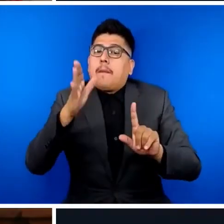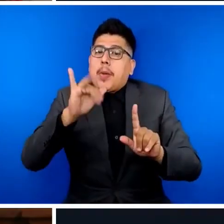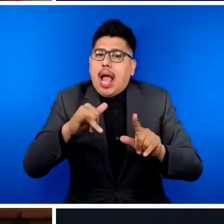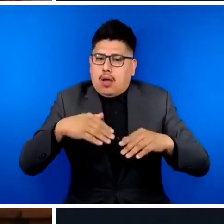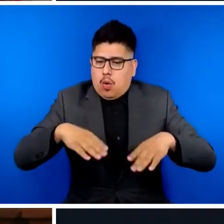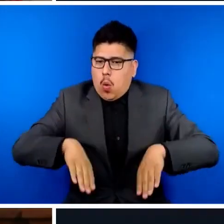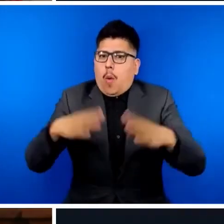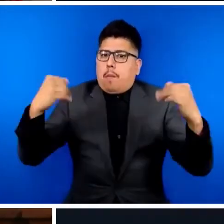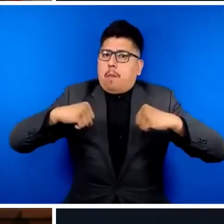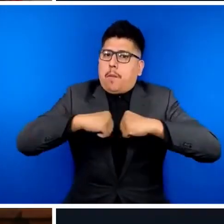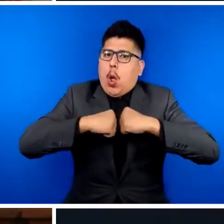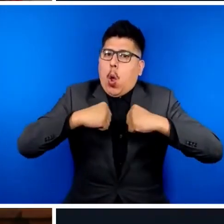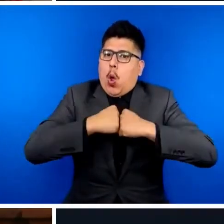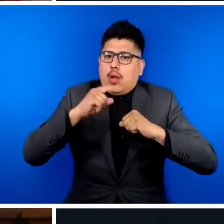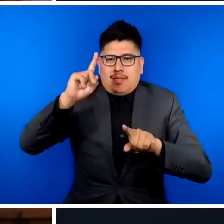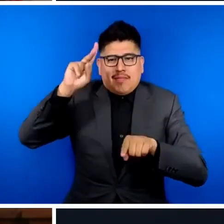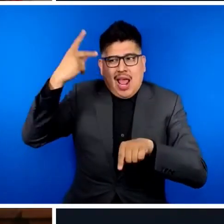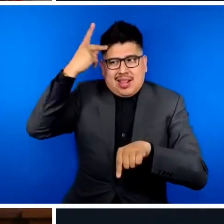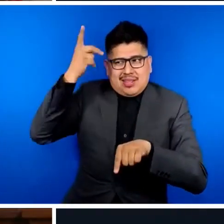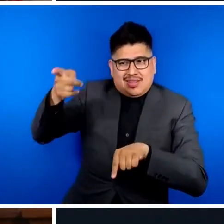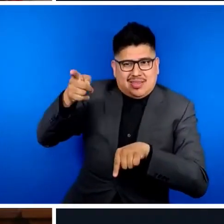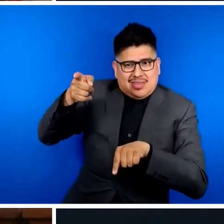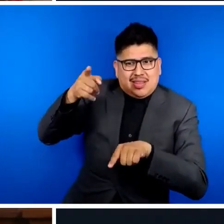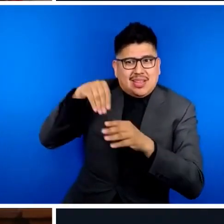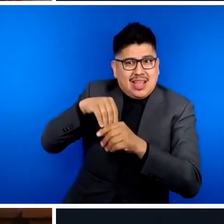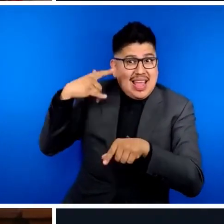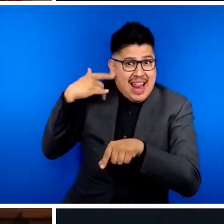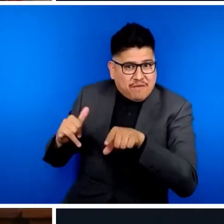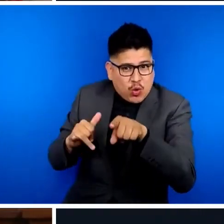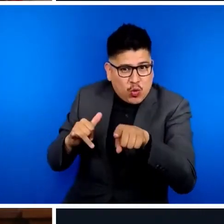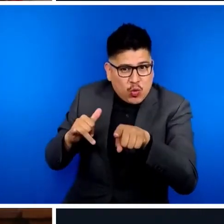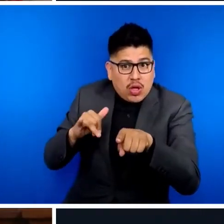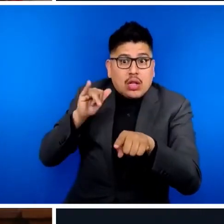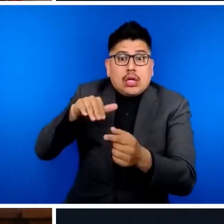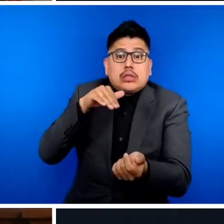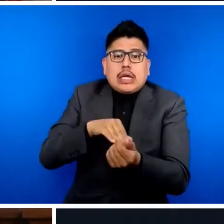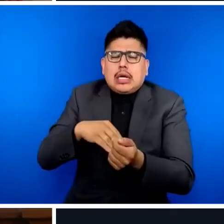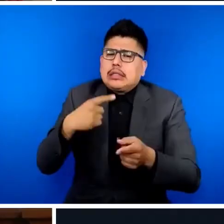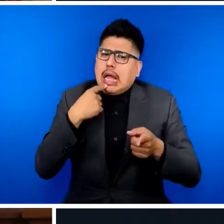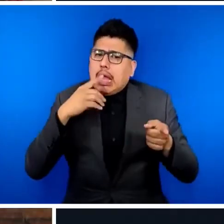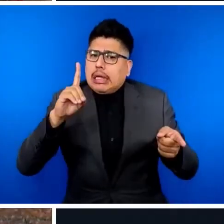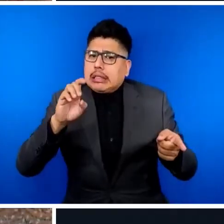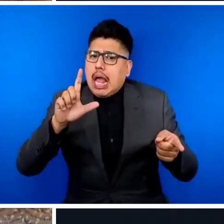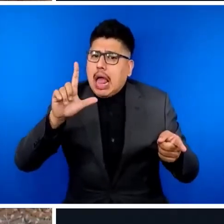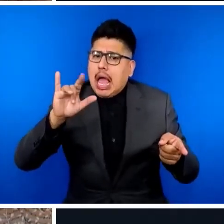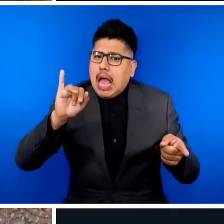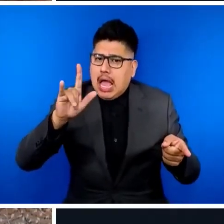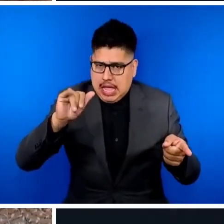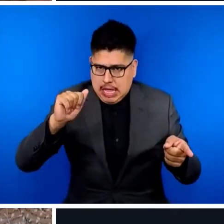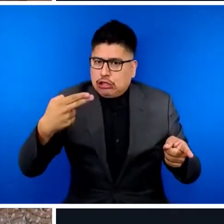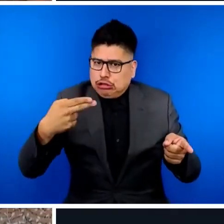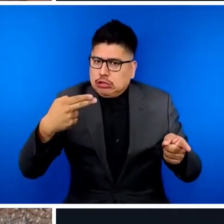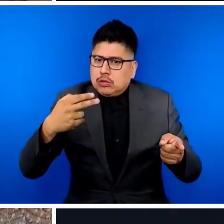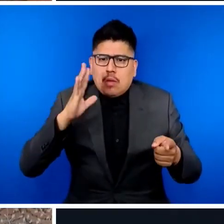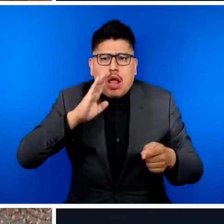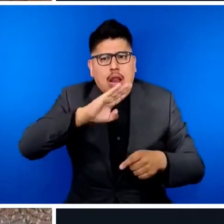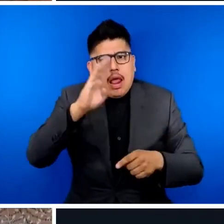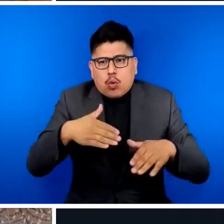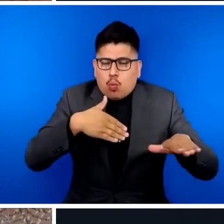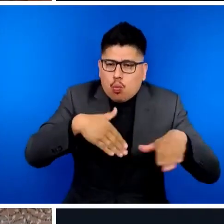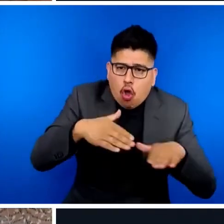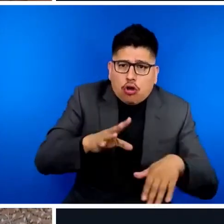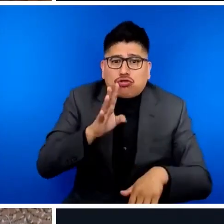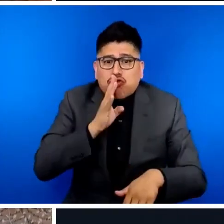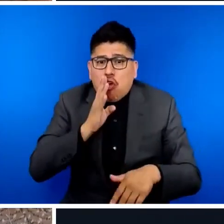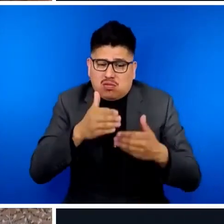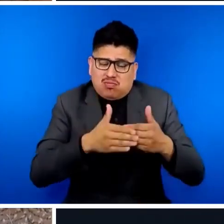California. Doctors said Delilah would never be able to walk or talk, have a good life. She wouldn't even be able to